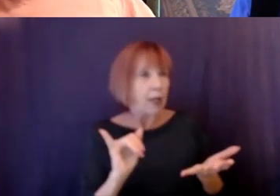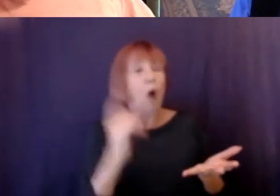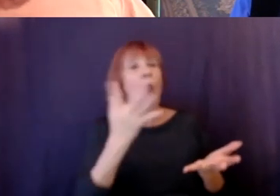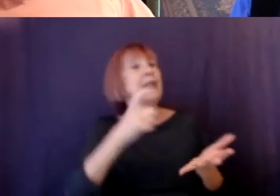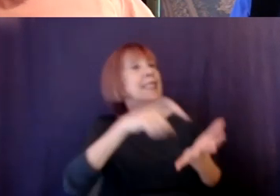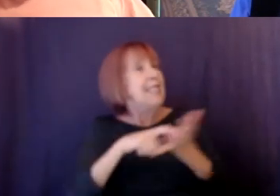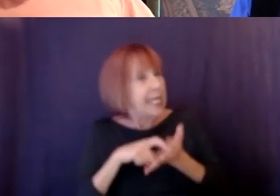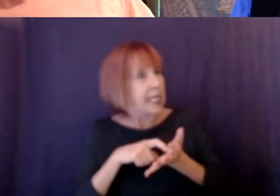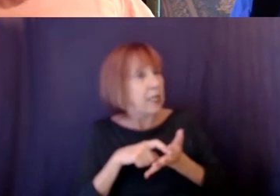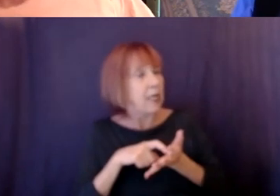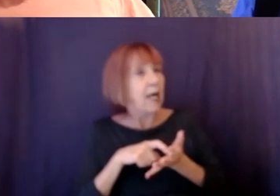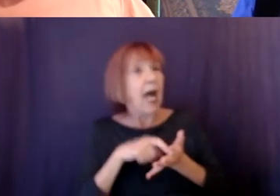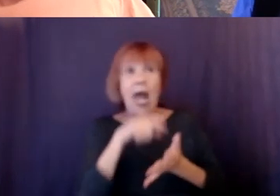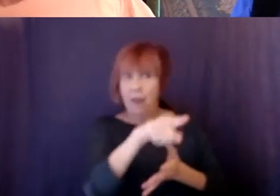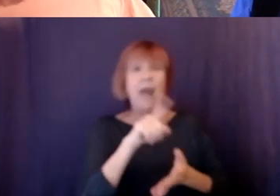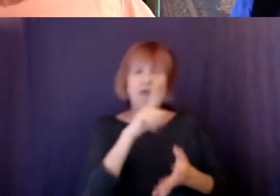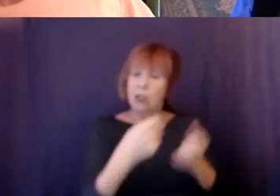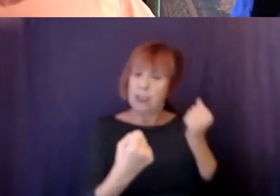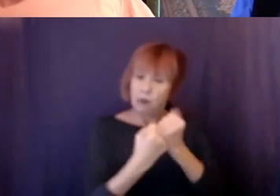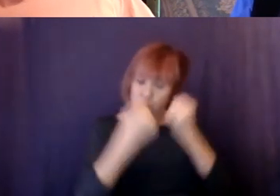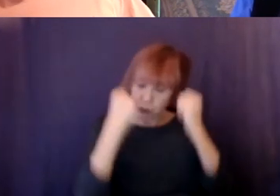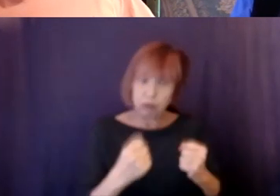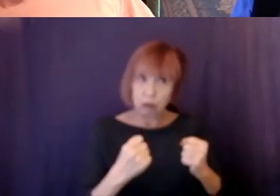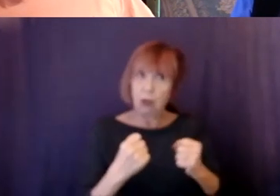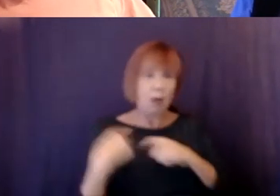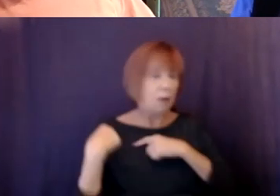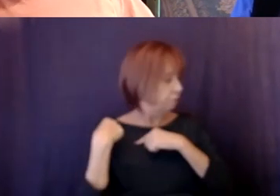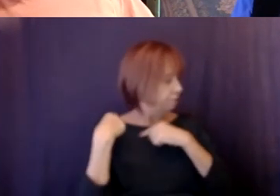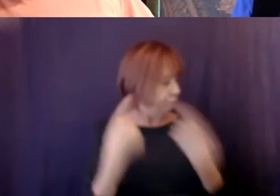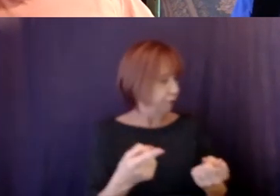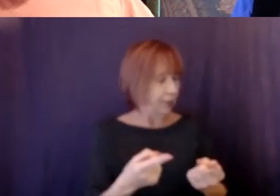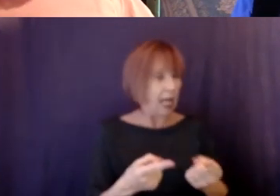gung-ho from the beginning. Mm. You know, there's never been any,